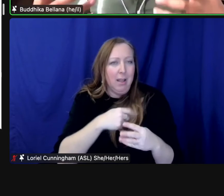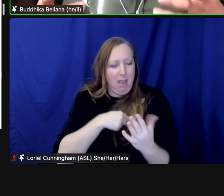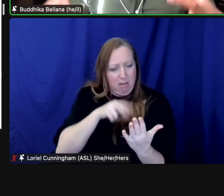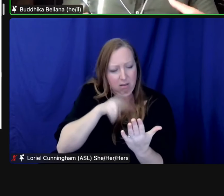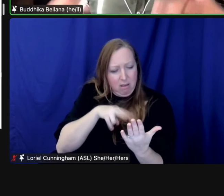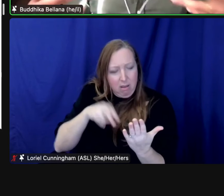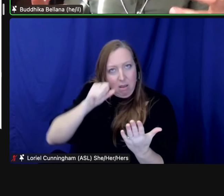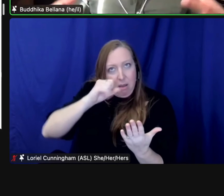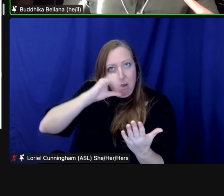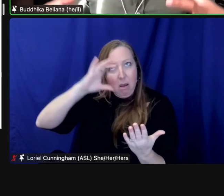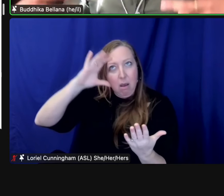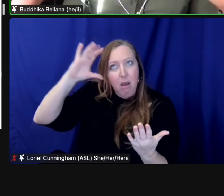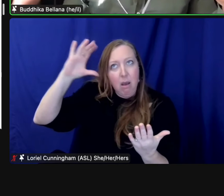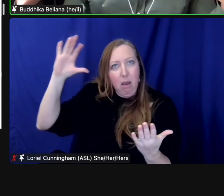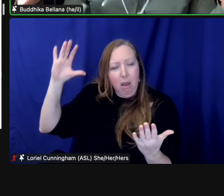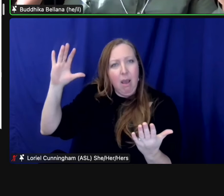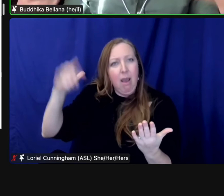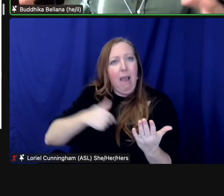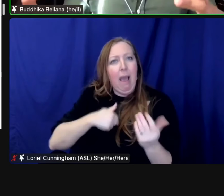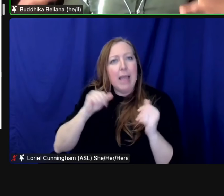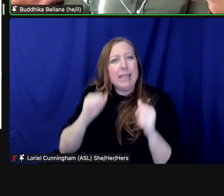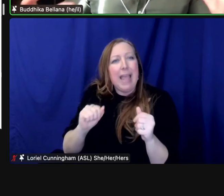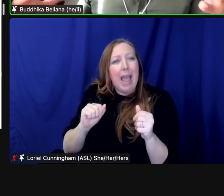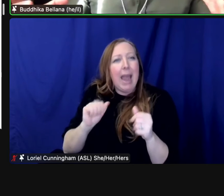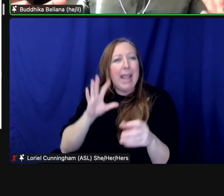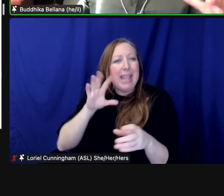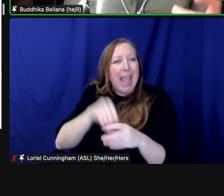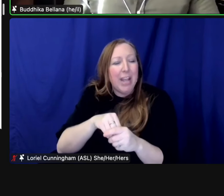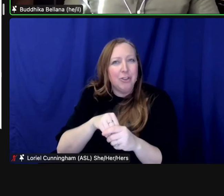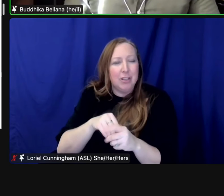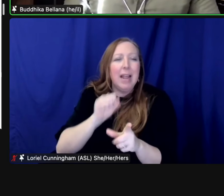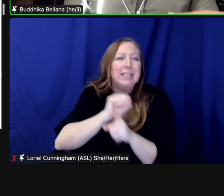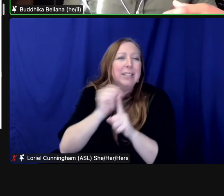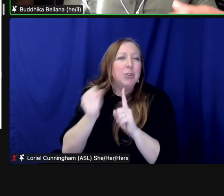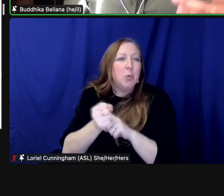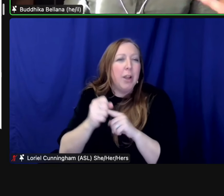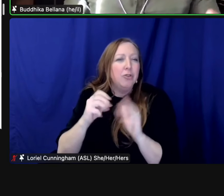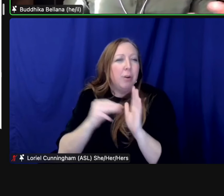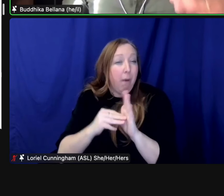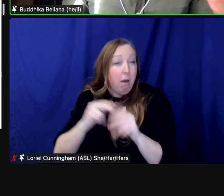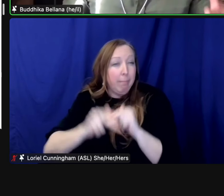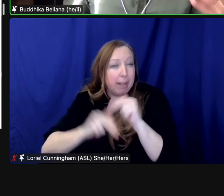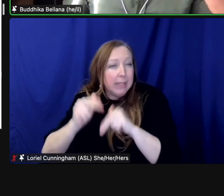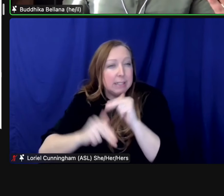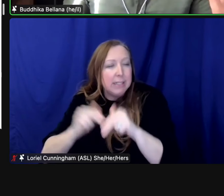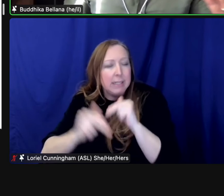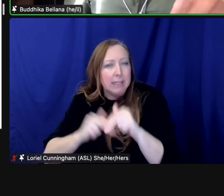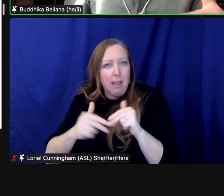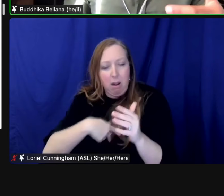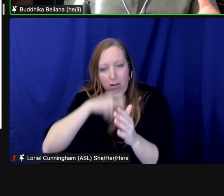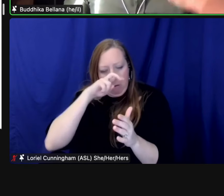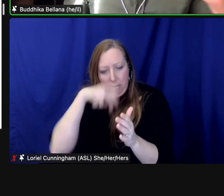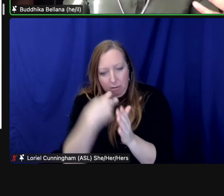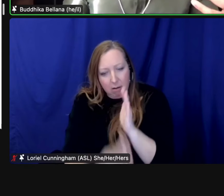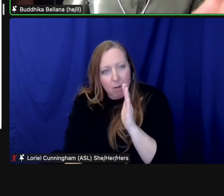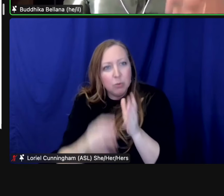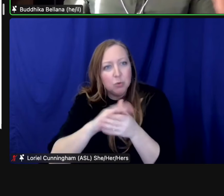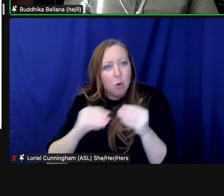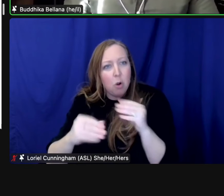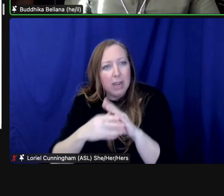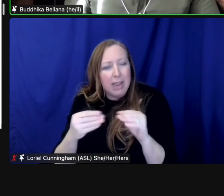like mentalizing or situation model building, or just really engaging with the story and situation, could be even